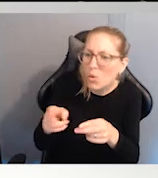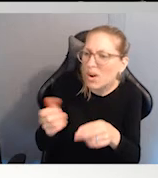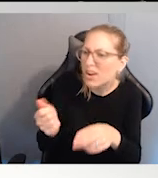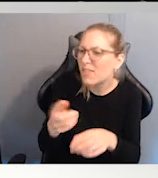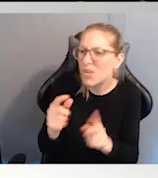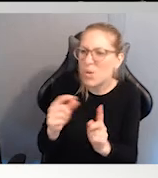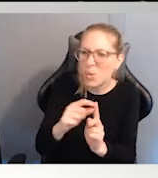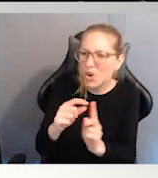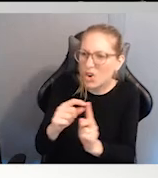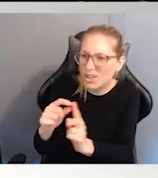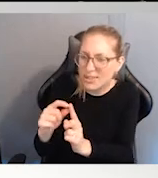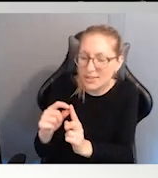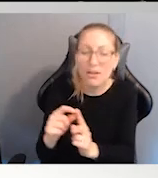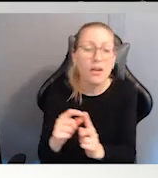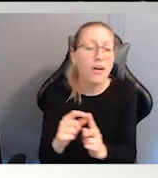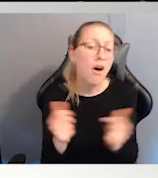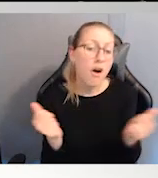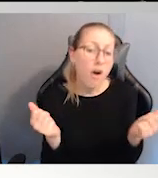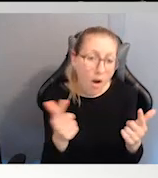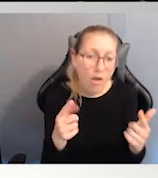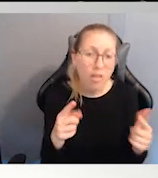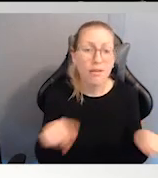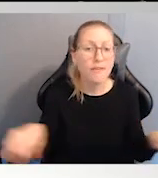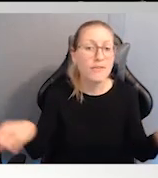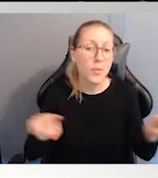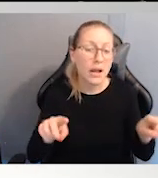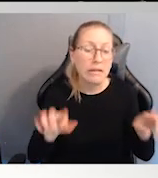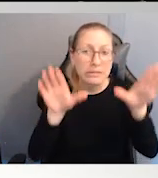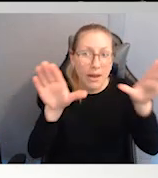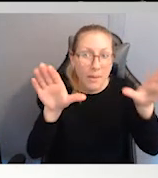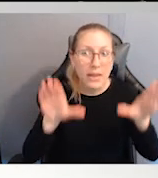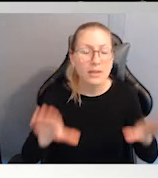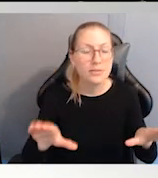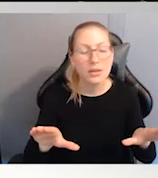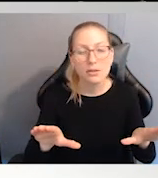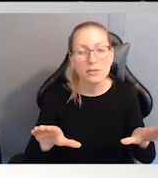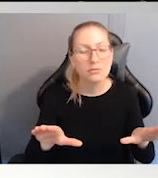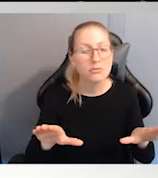saying. Every one of you guys are amazing, but you guys all have a good story.